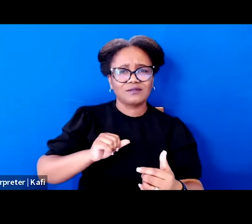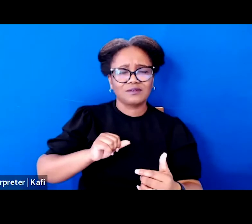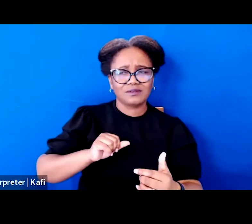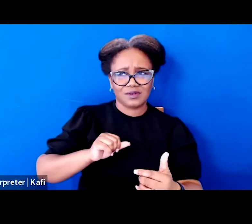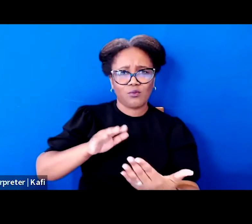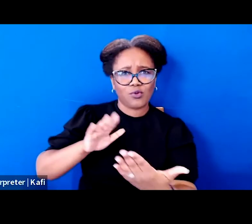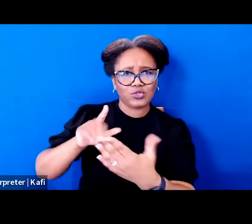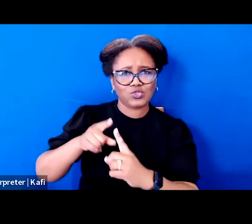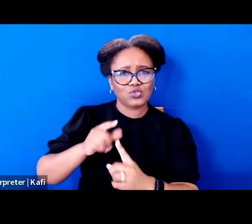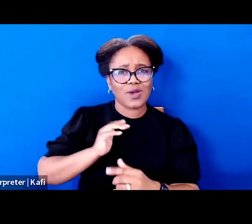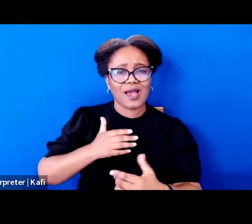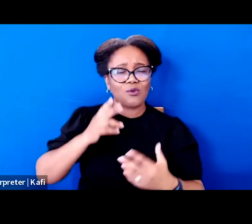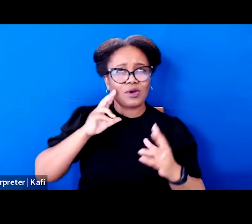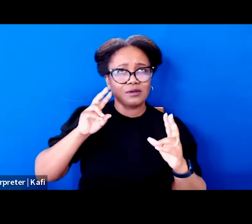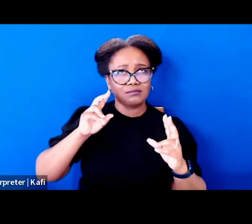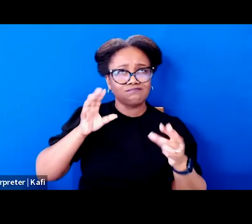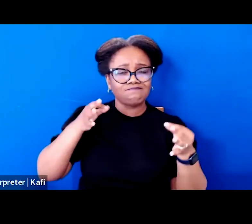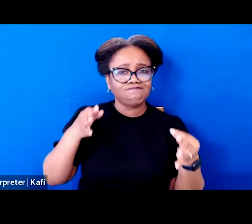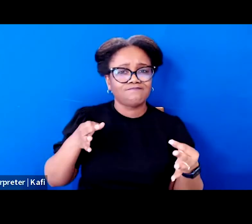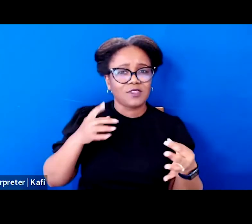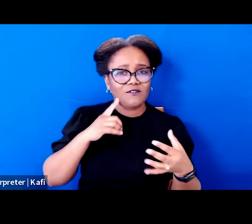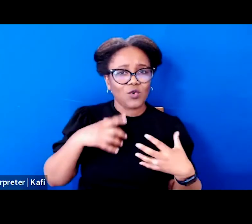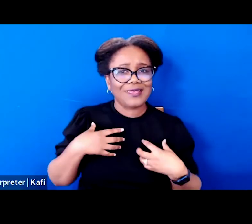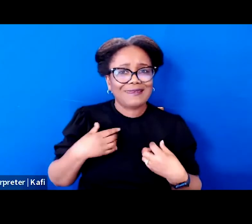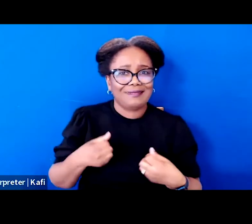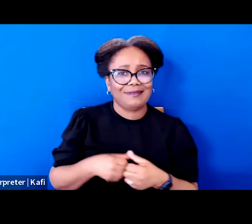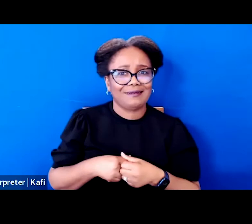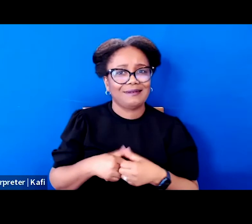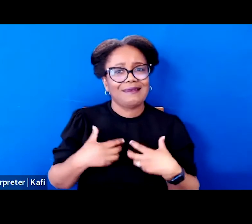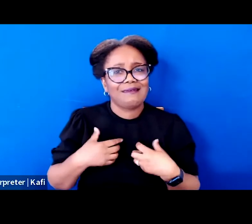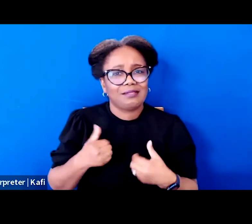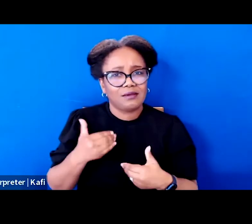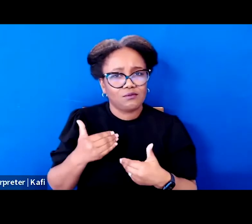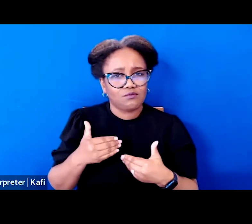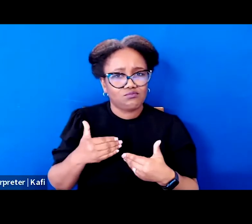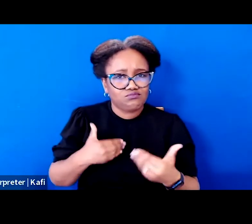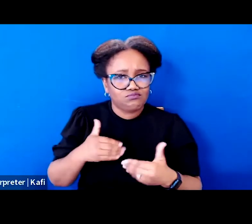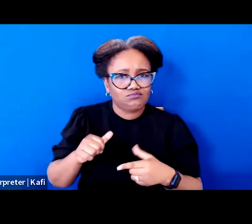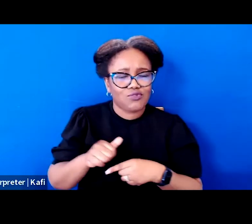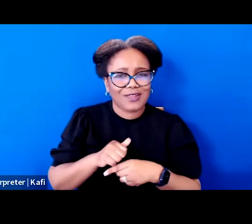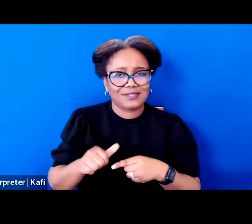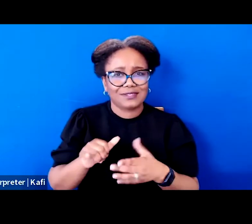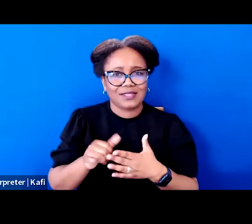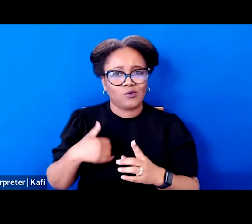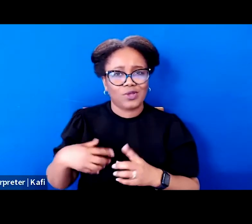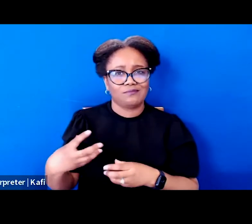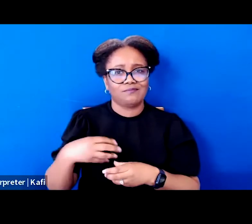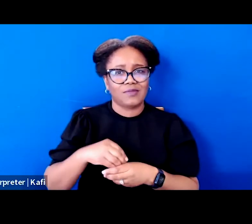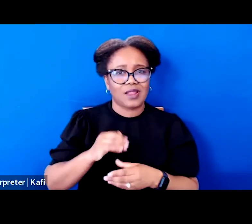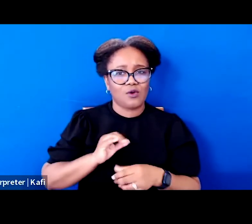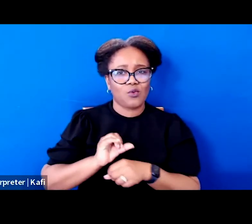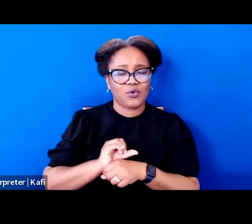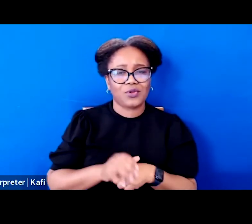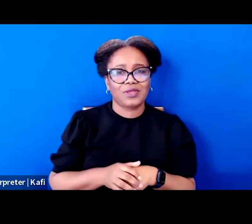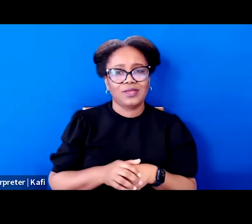actually been historically traditional to our well-beings. And I want to, kind of emphasize that as a part of our